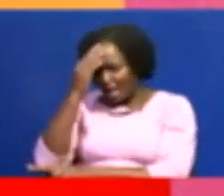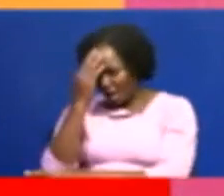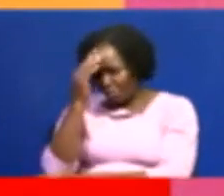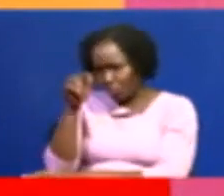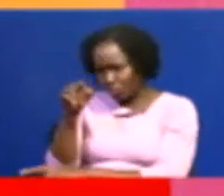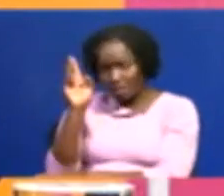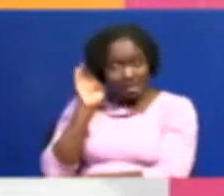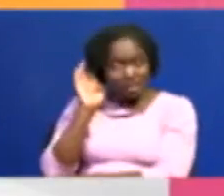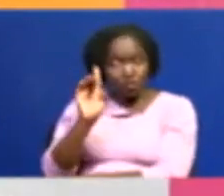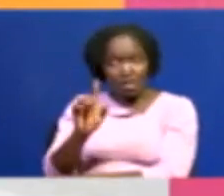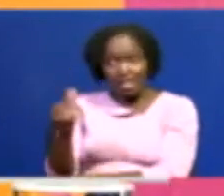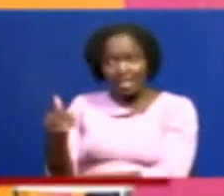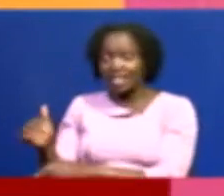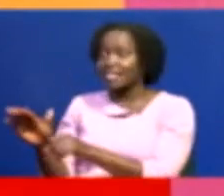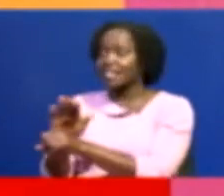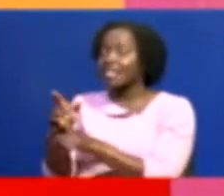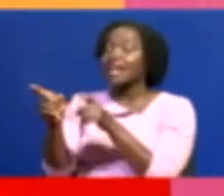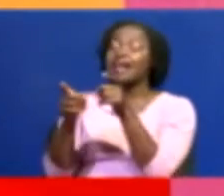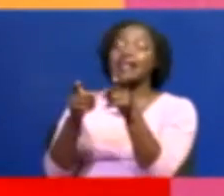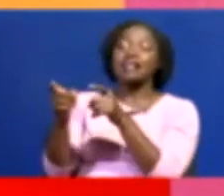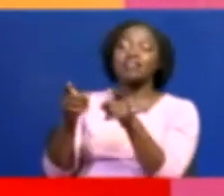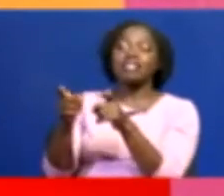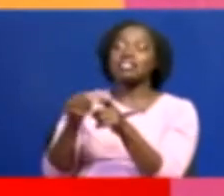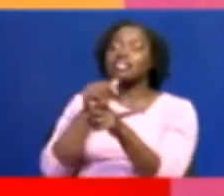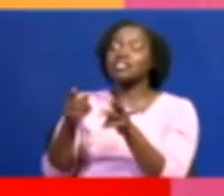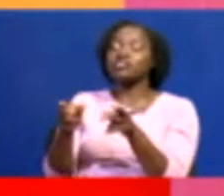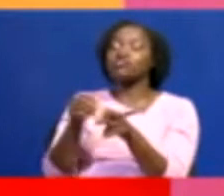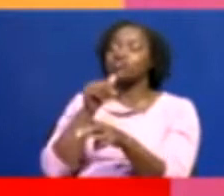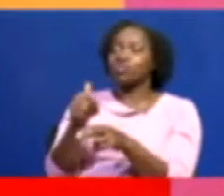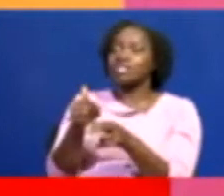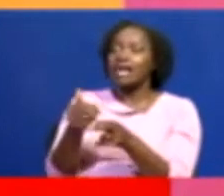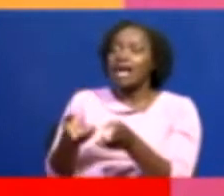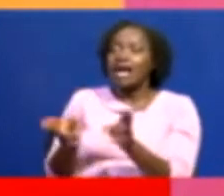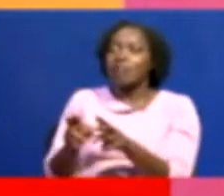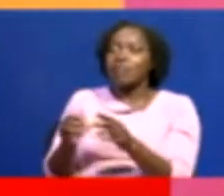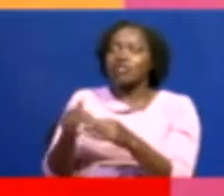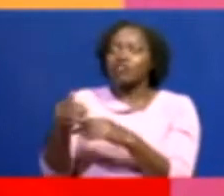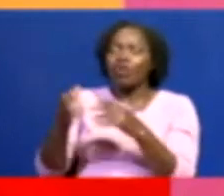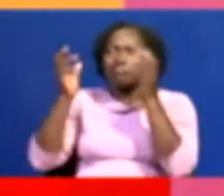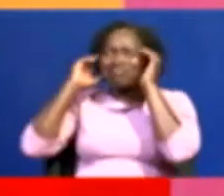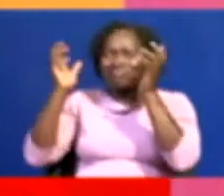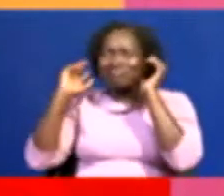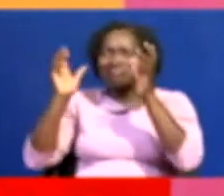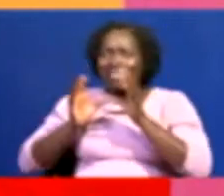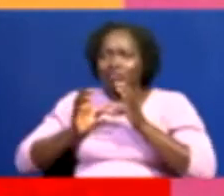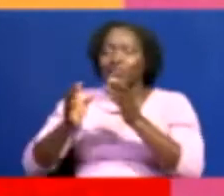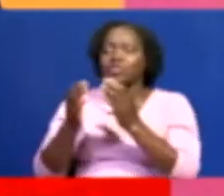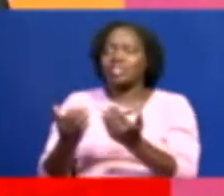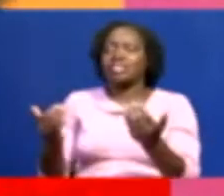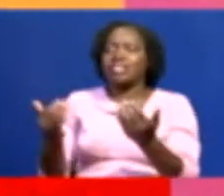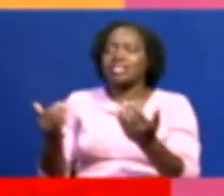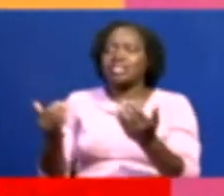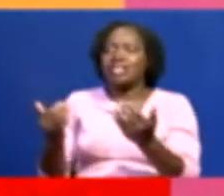Mm-hmm. And in totality, governance does not happen out of high-handedness and pushing things